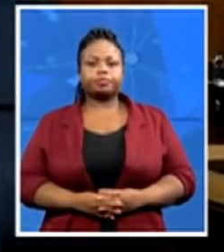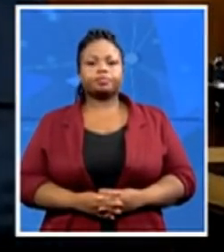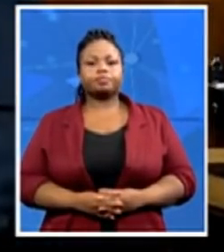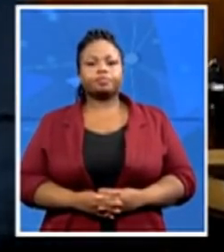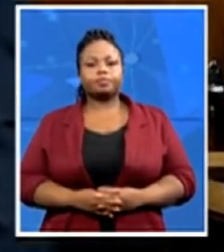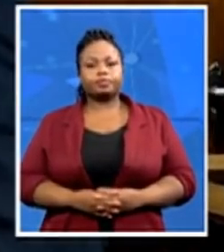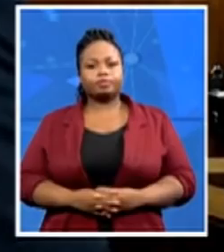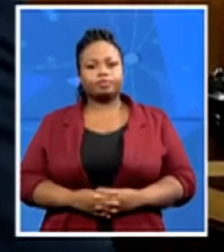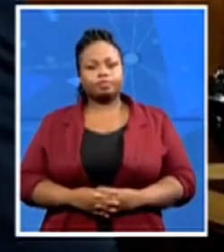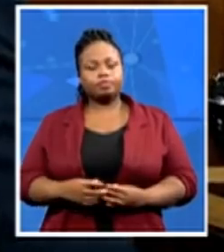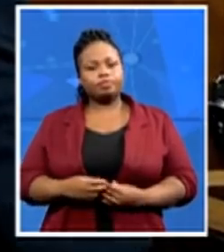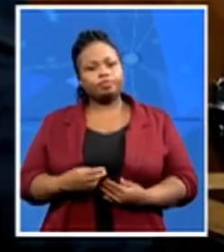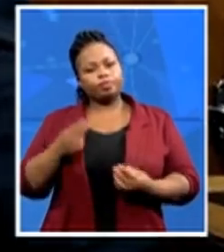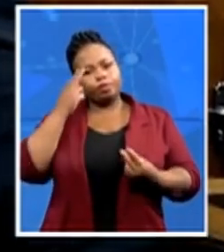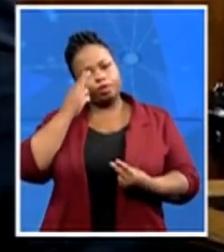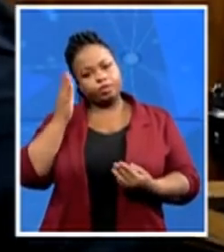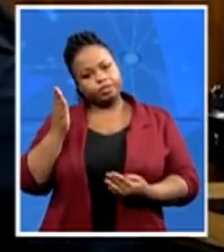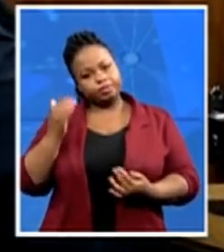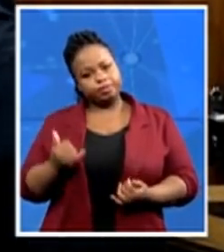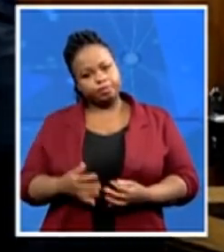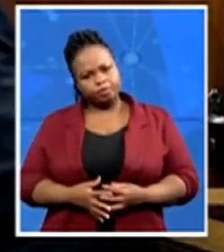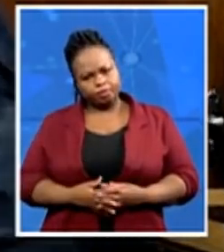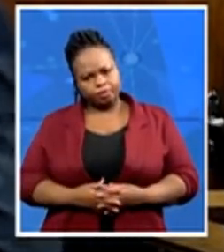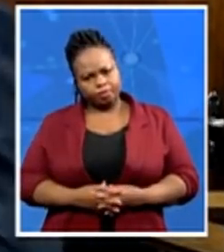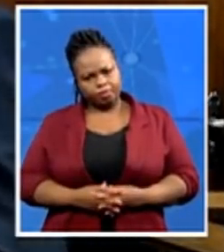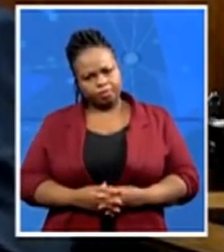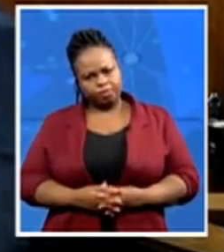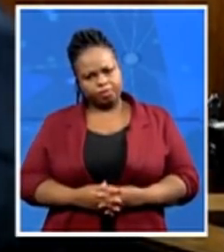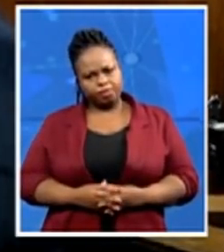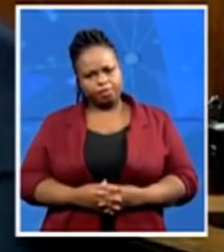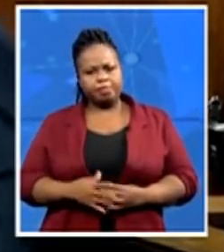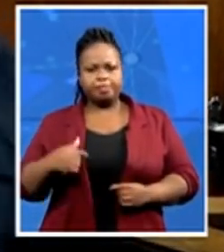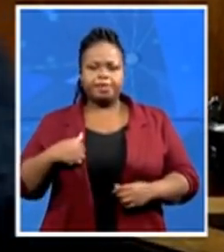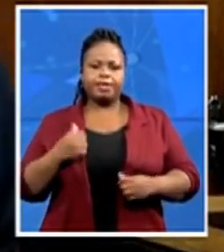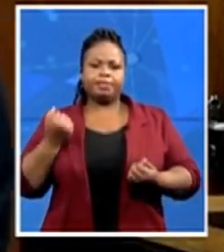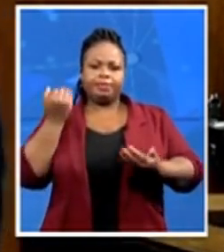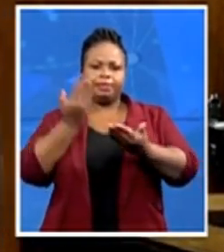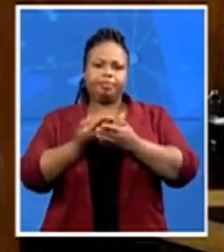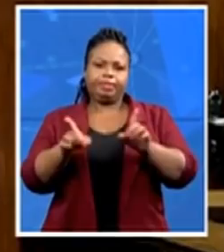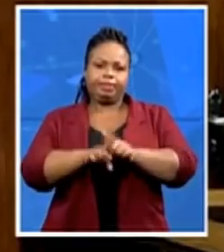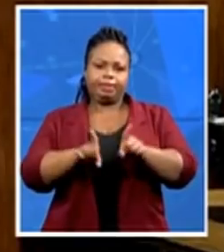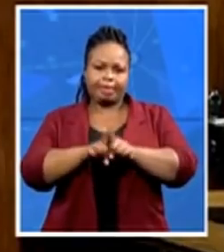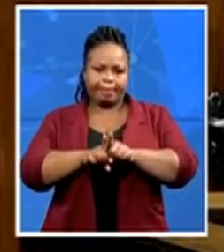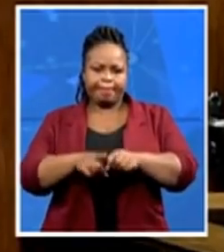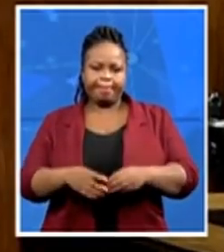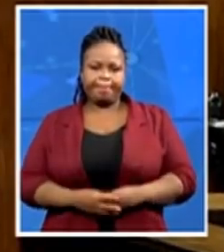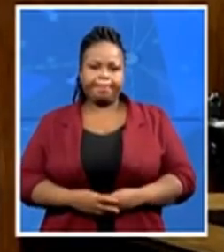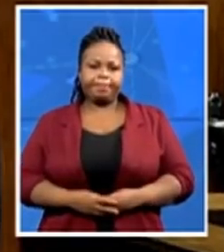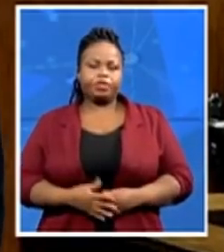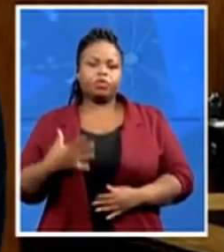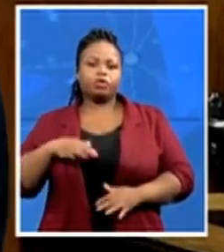as again on Thursday I make the same submissions, that one should get back to the basics of